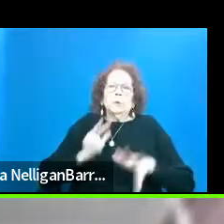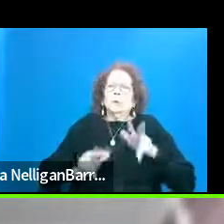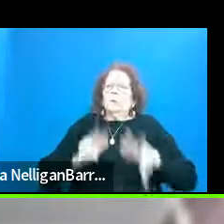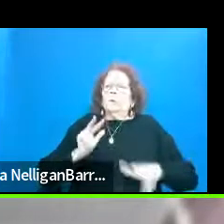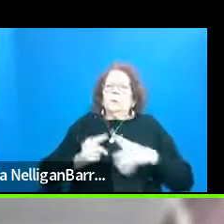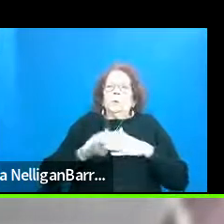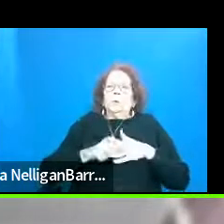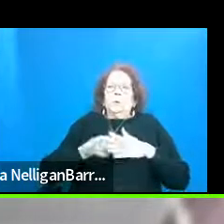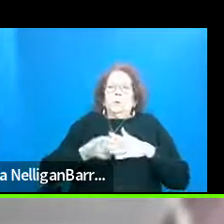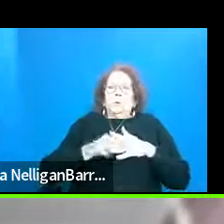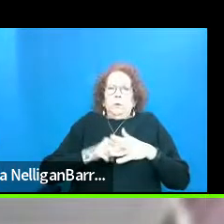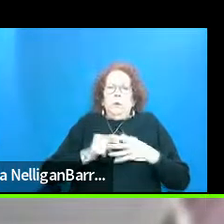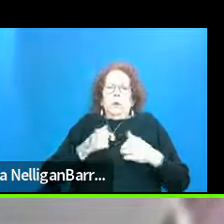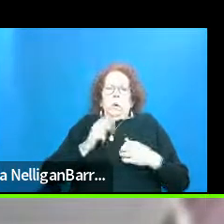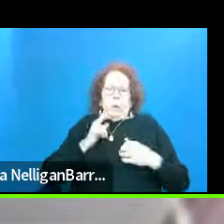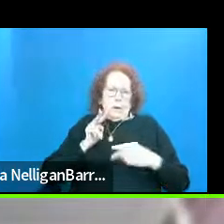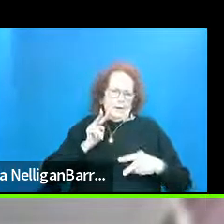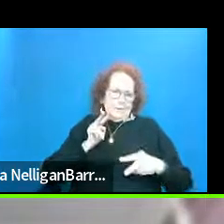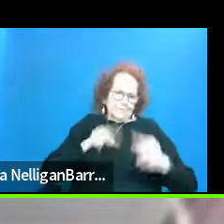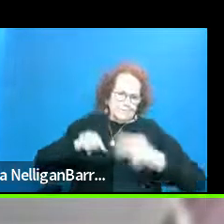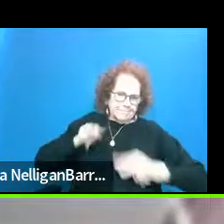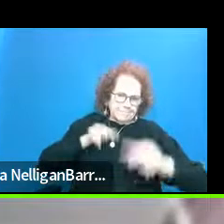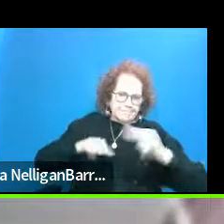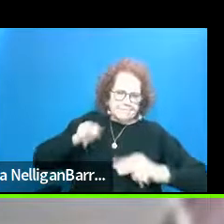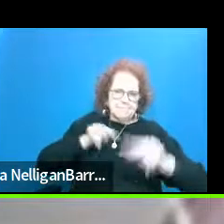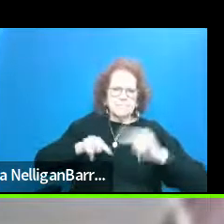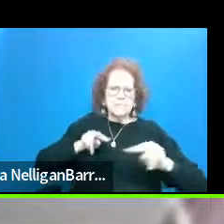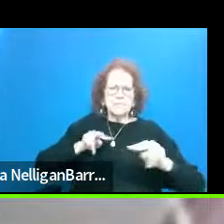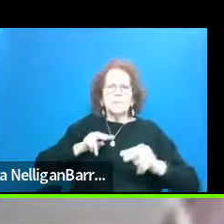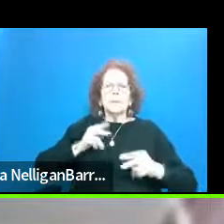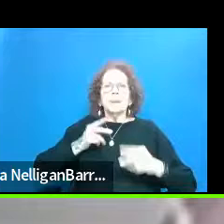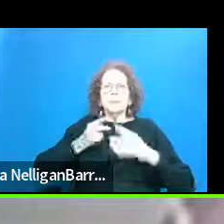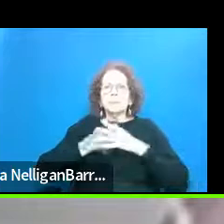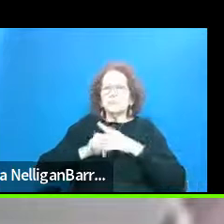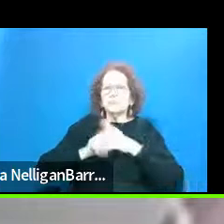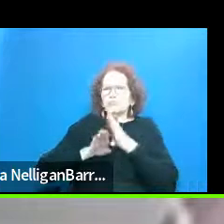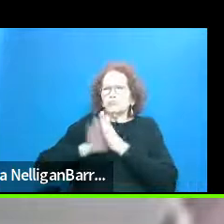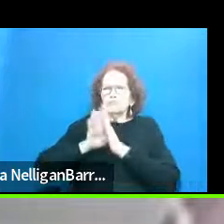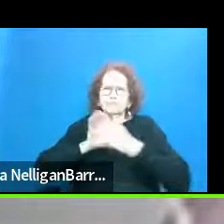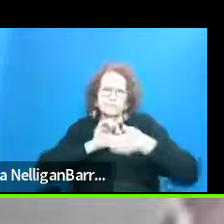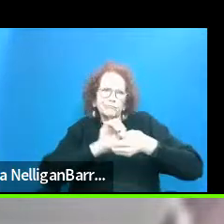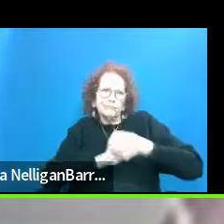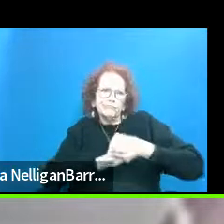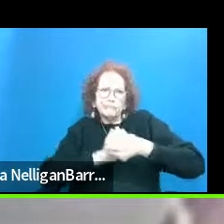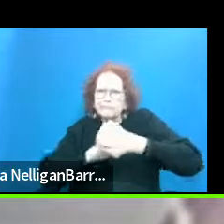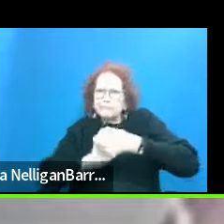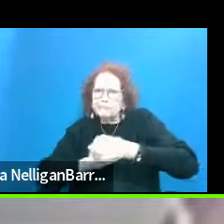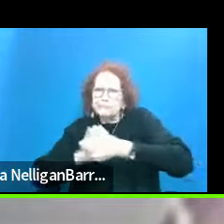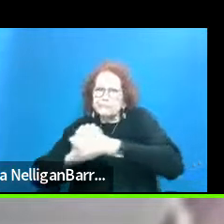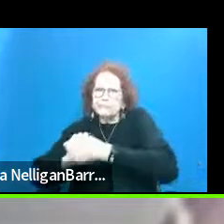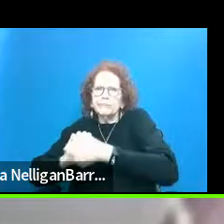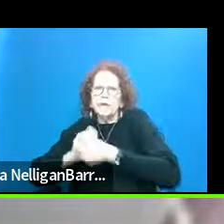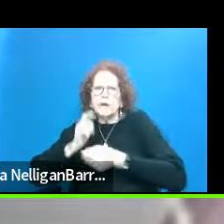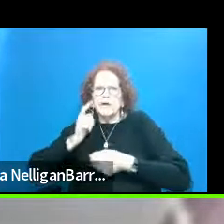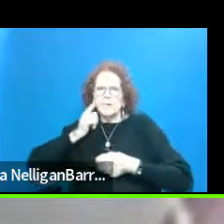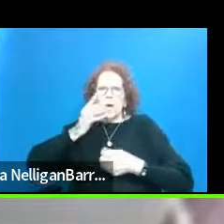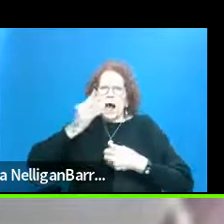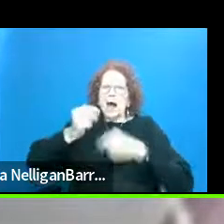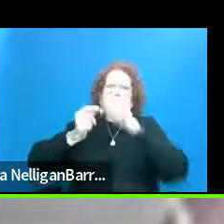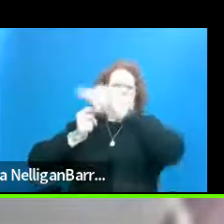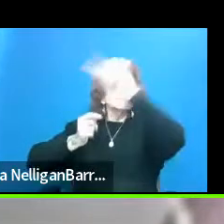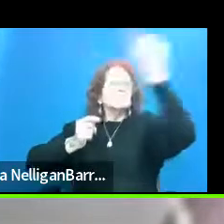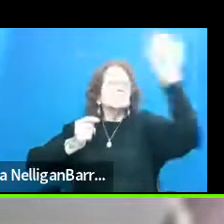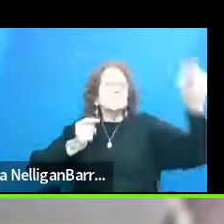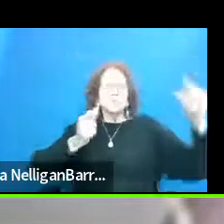at, generating some partners. The goal is to go out into the community and bring the opportunities to the people,